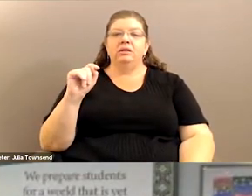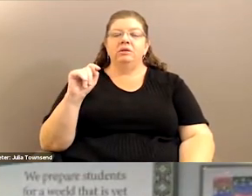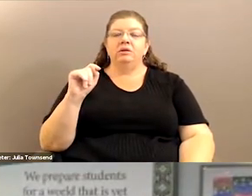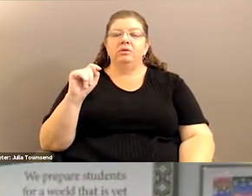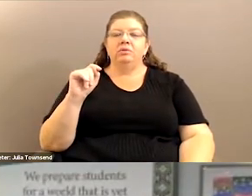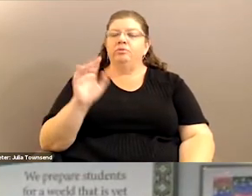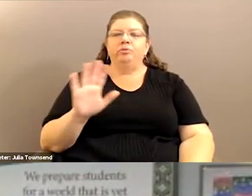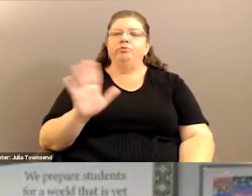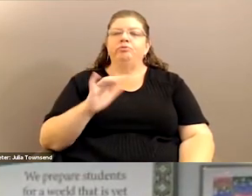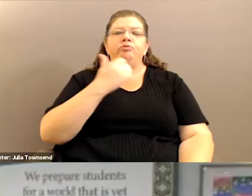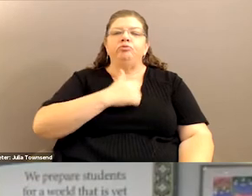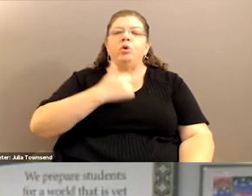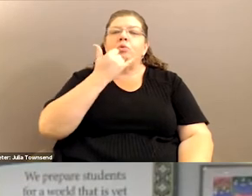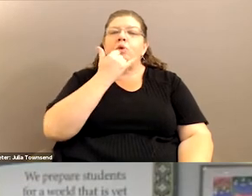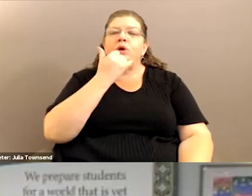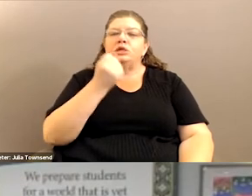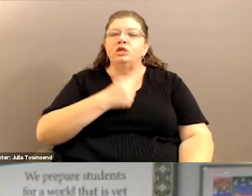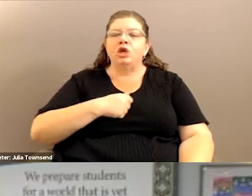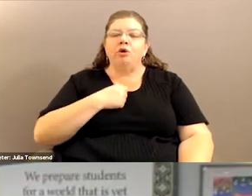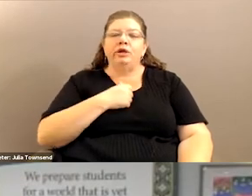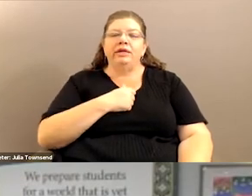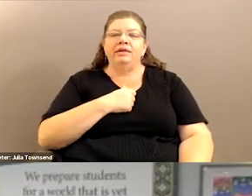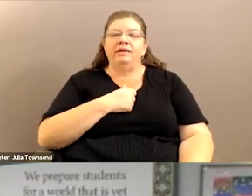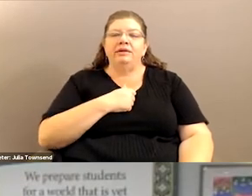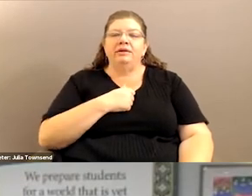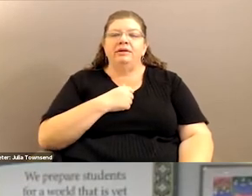oh i'm sorry one second